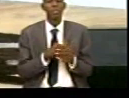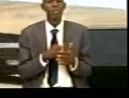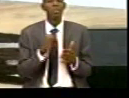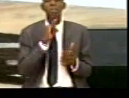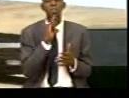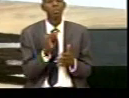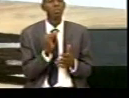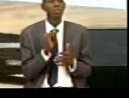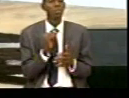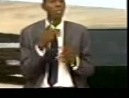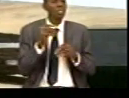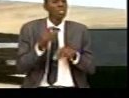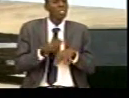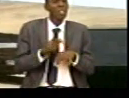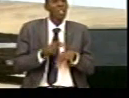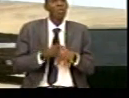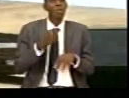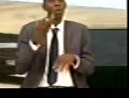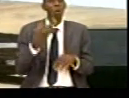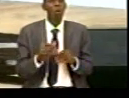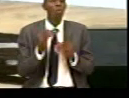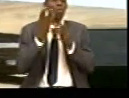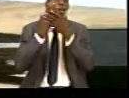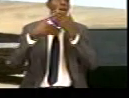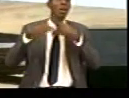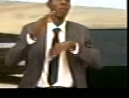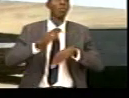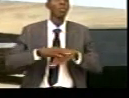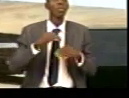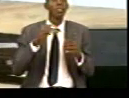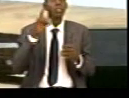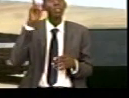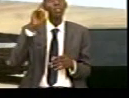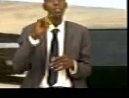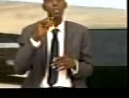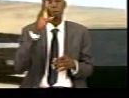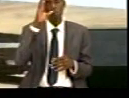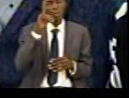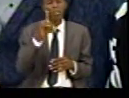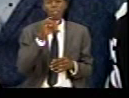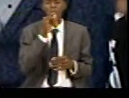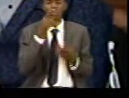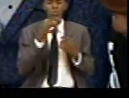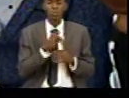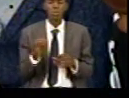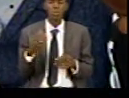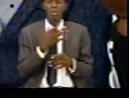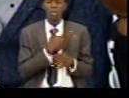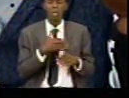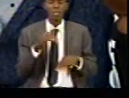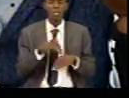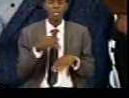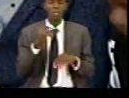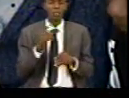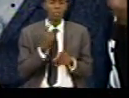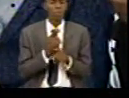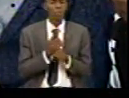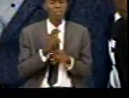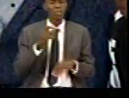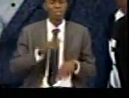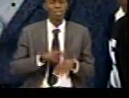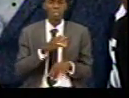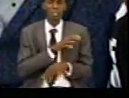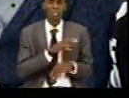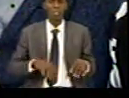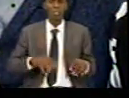and that is the timetable of heaven. He is coming, and at the appointed time, Christ will